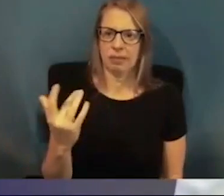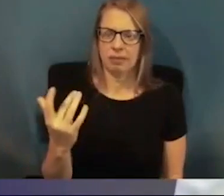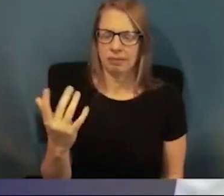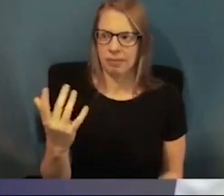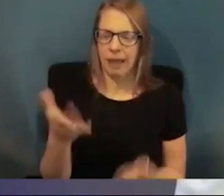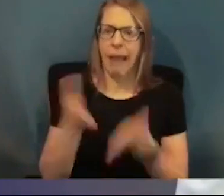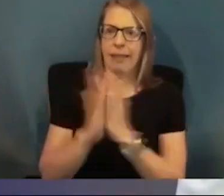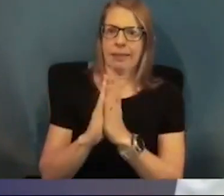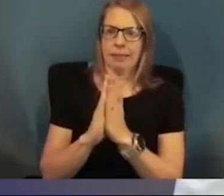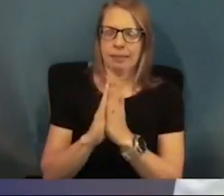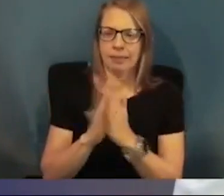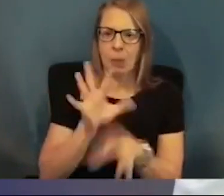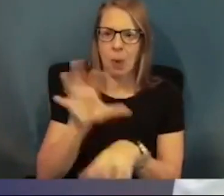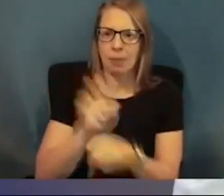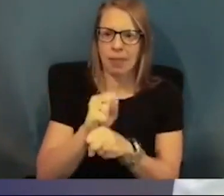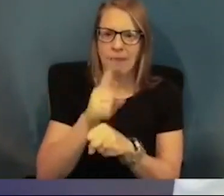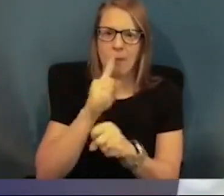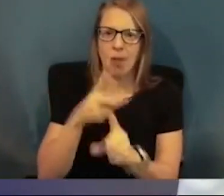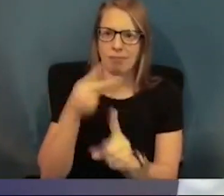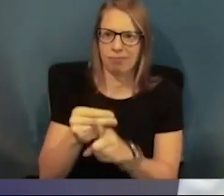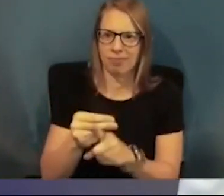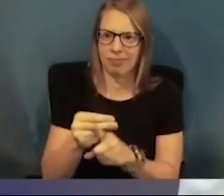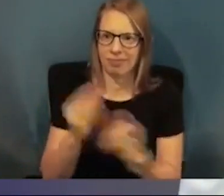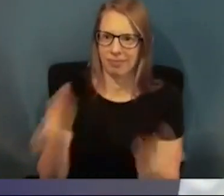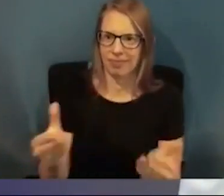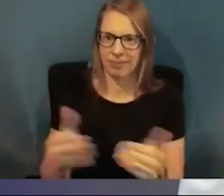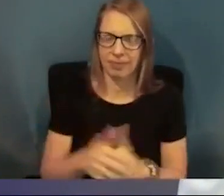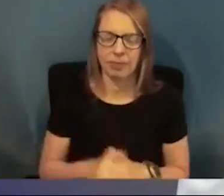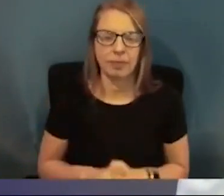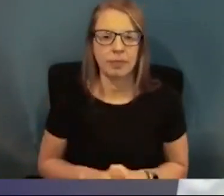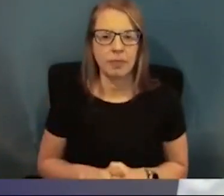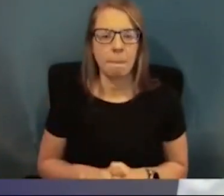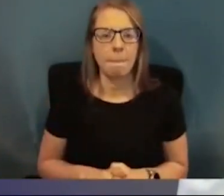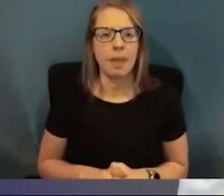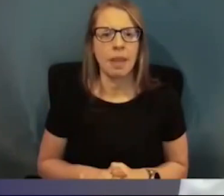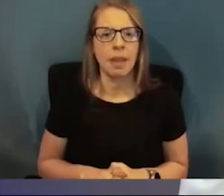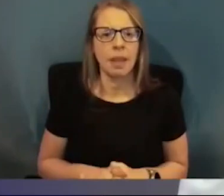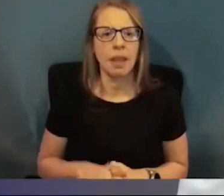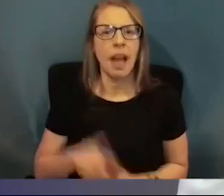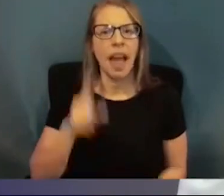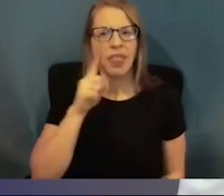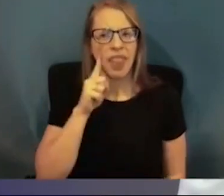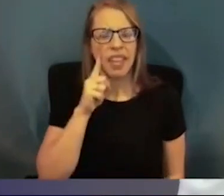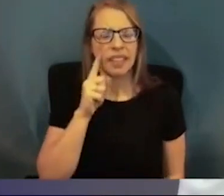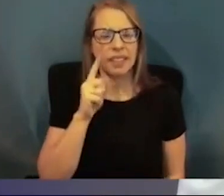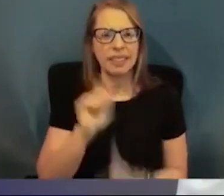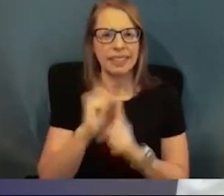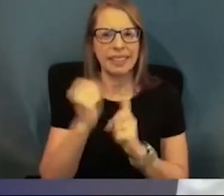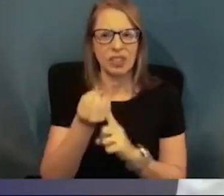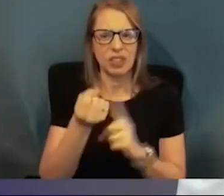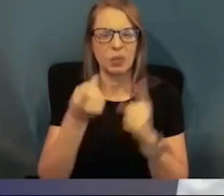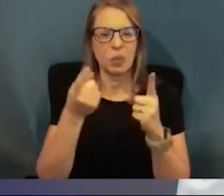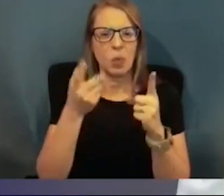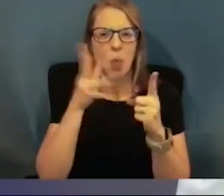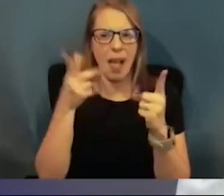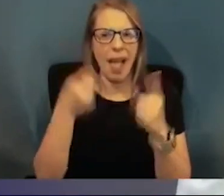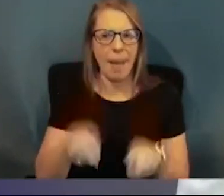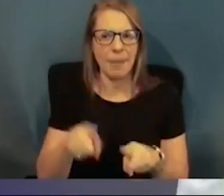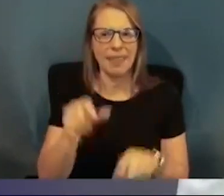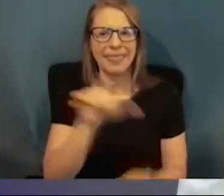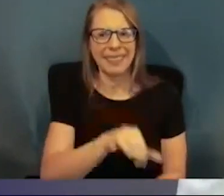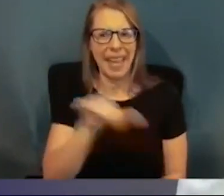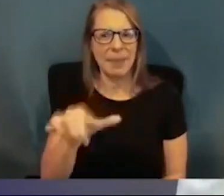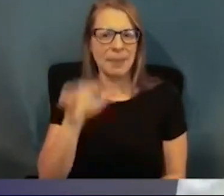though, we'll come to a place like the Navajos did, like the Chickasaws did, like many groups did,